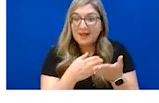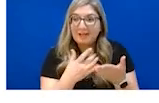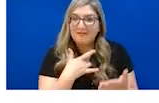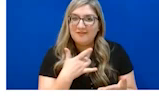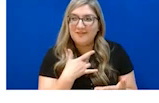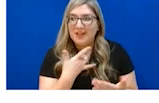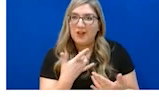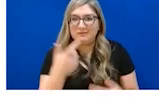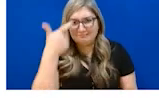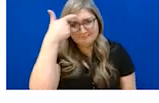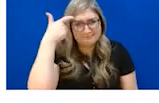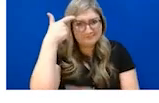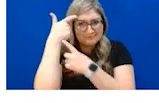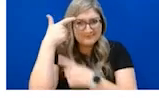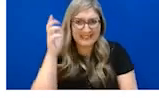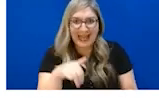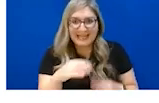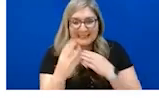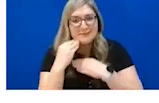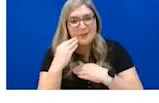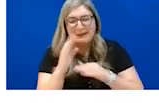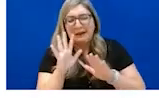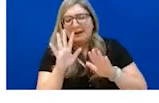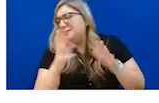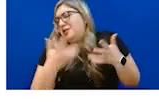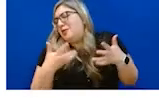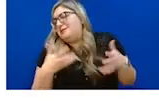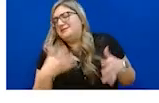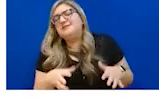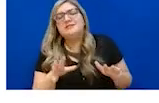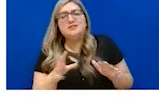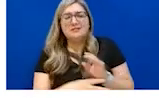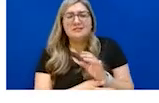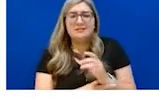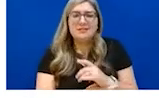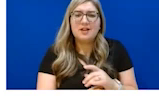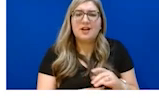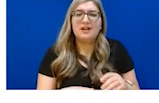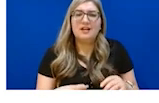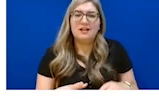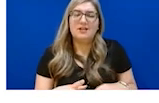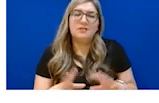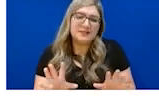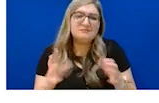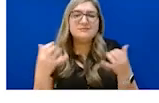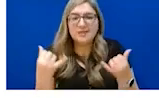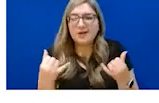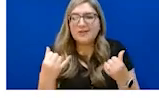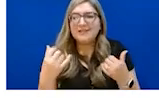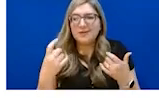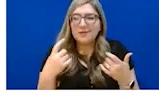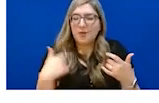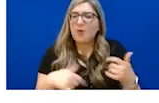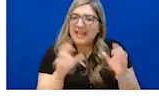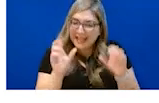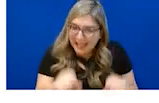there is a way to design courses that works, right? And you should know how to do that.